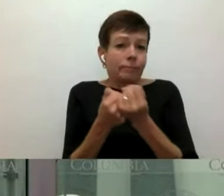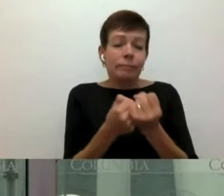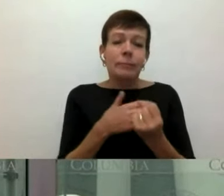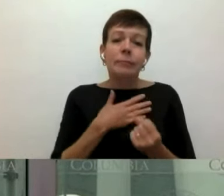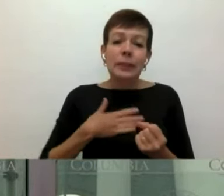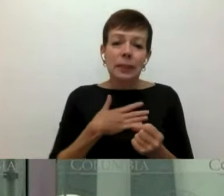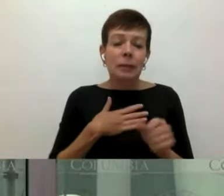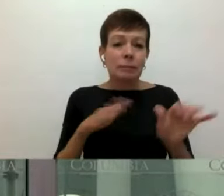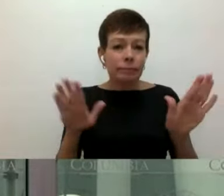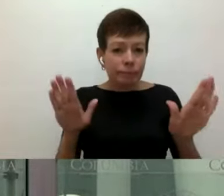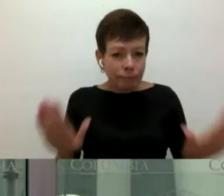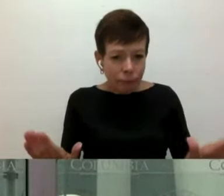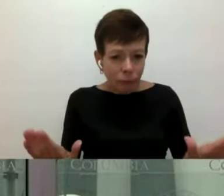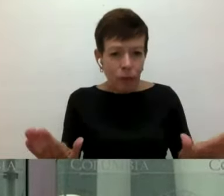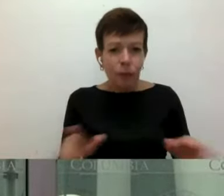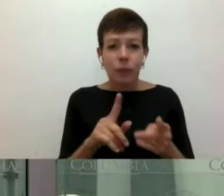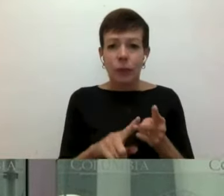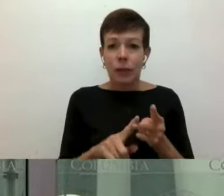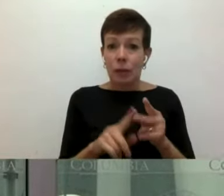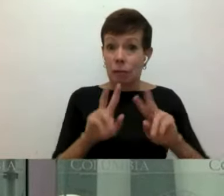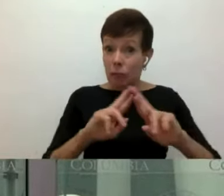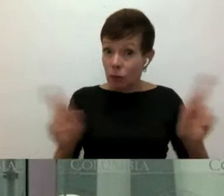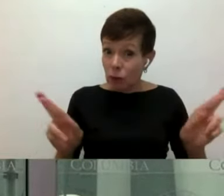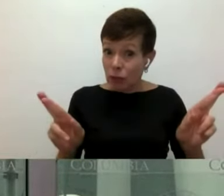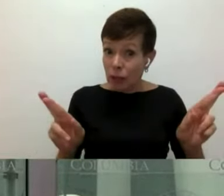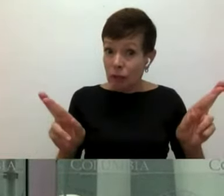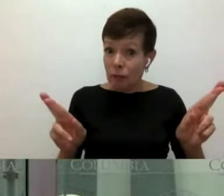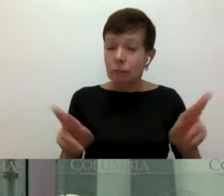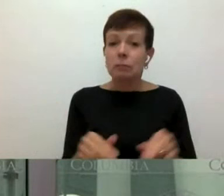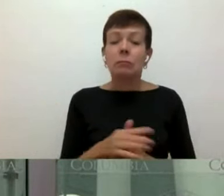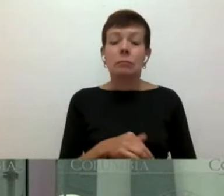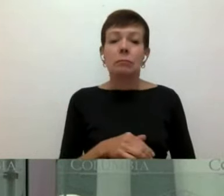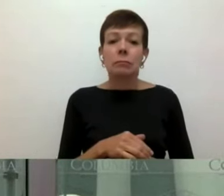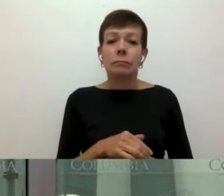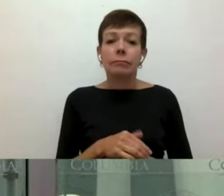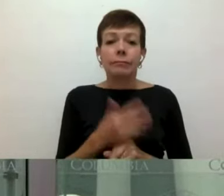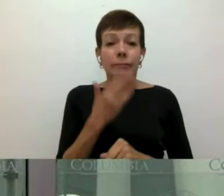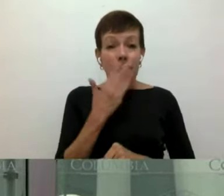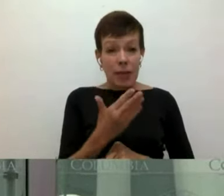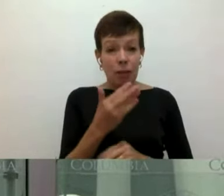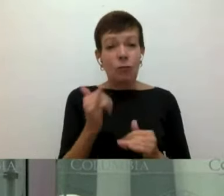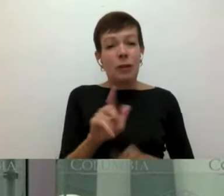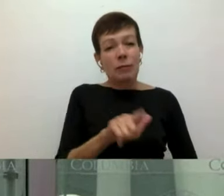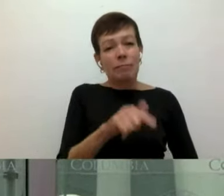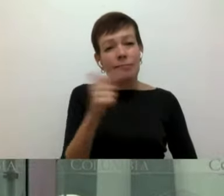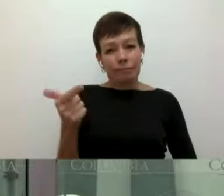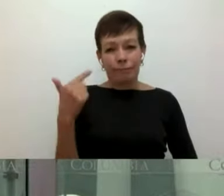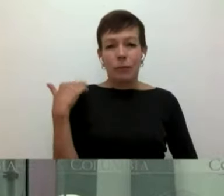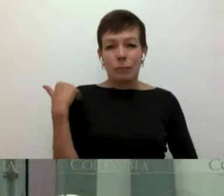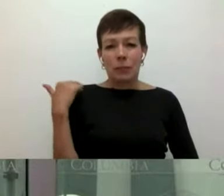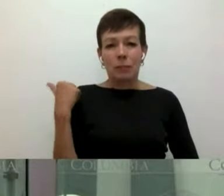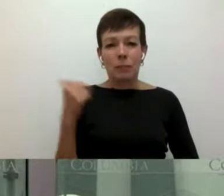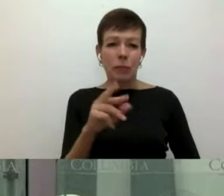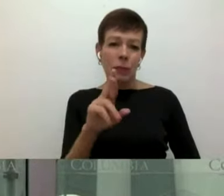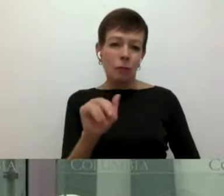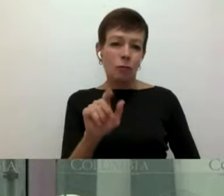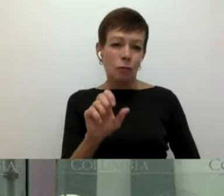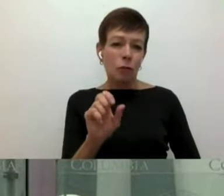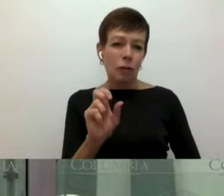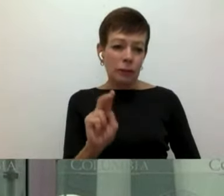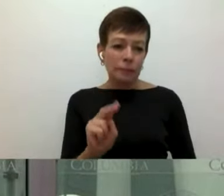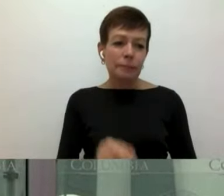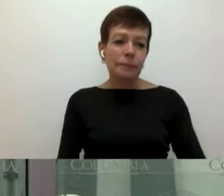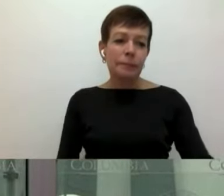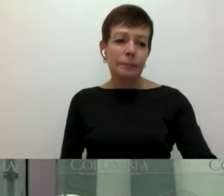this together. Continue to please stay calm, be alert, and be prepared. Thank you so much. I'd